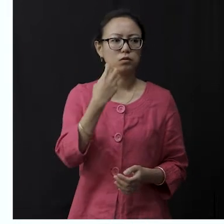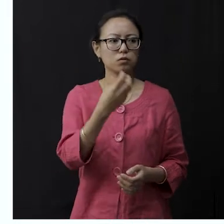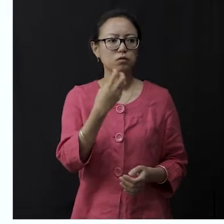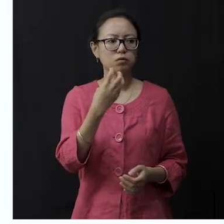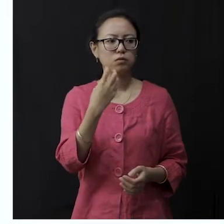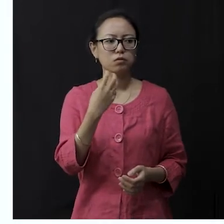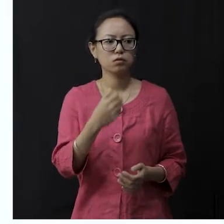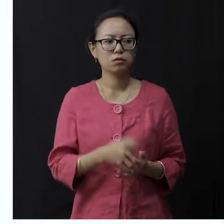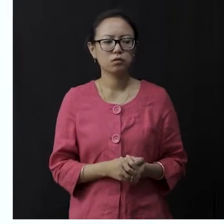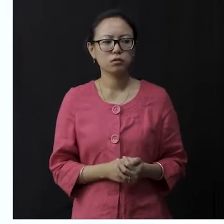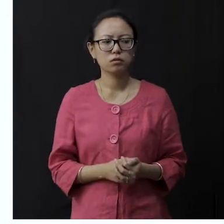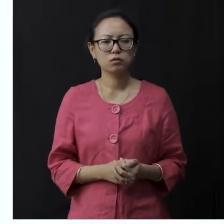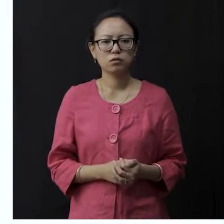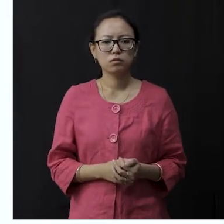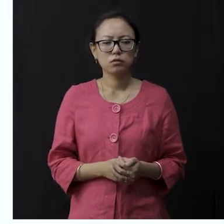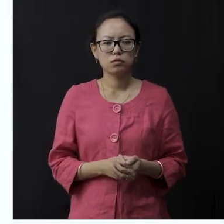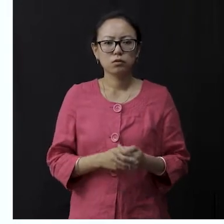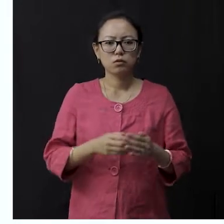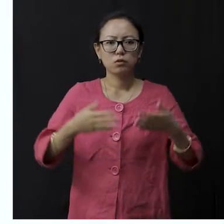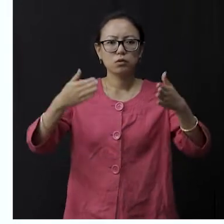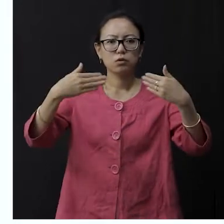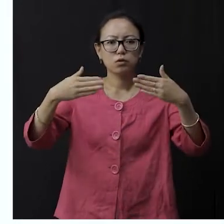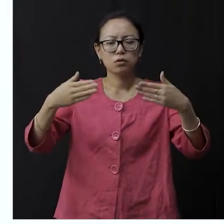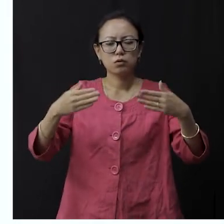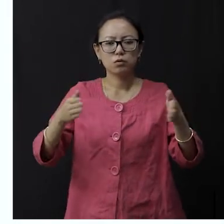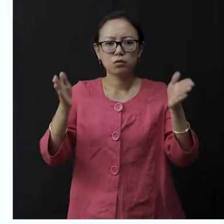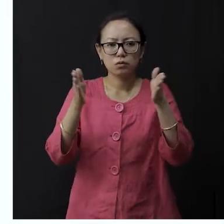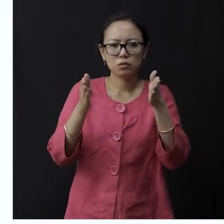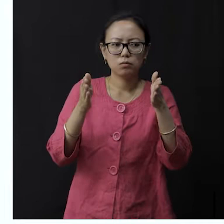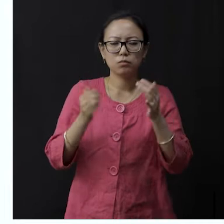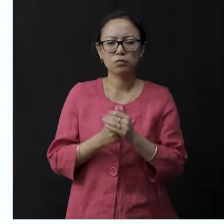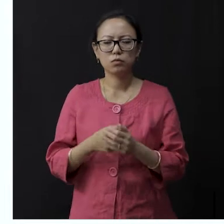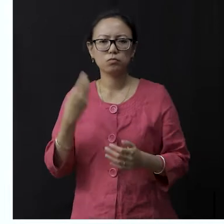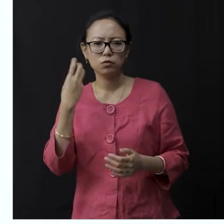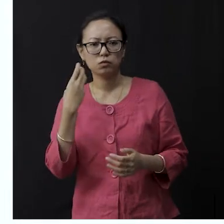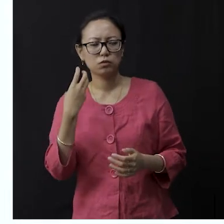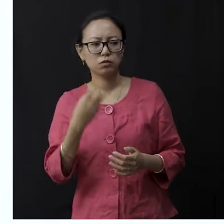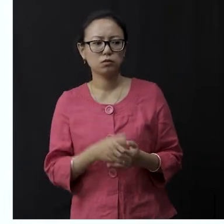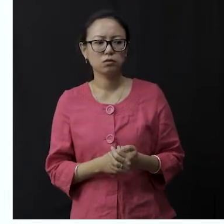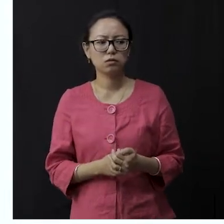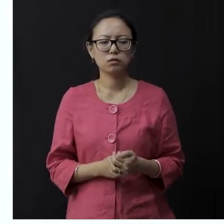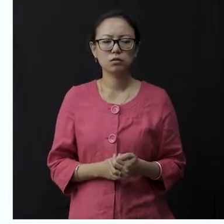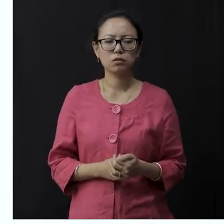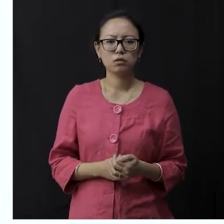my wee small door. Someone came knocking. I'm sure.